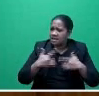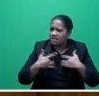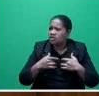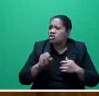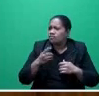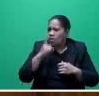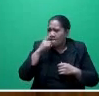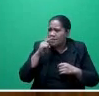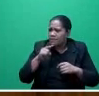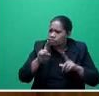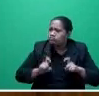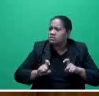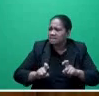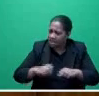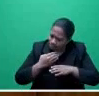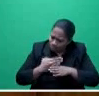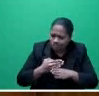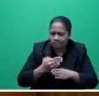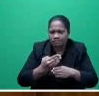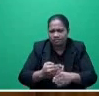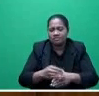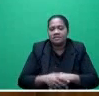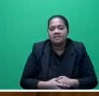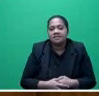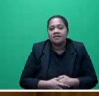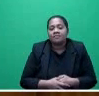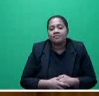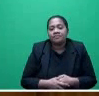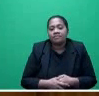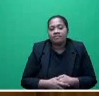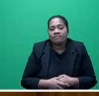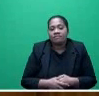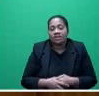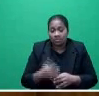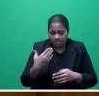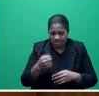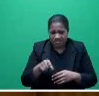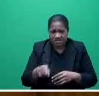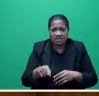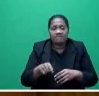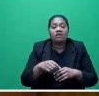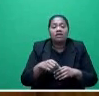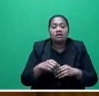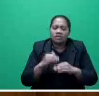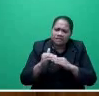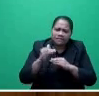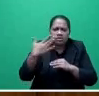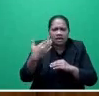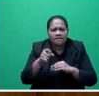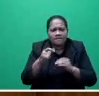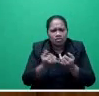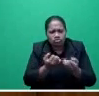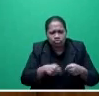stay employed and business to stay viable. With an eye on the future, this budget sets out a strategy